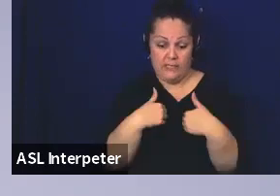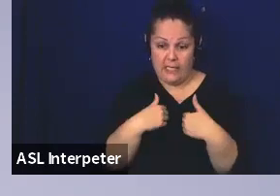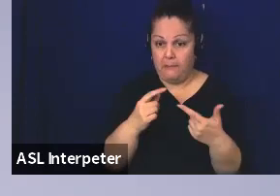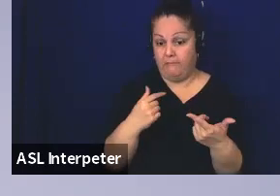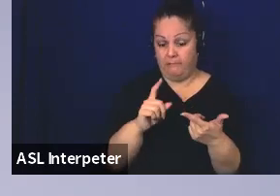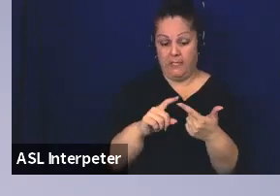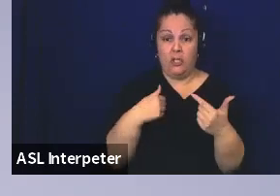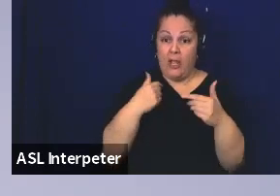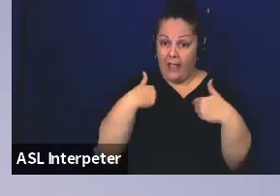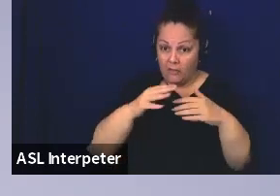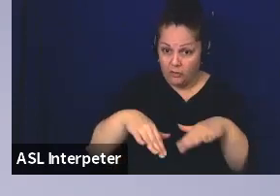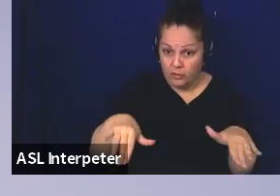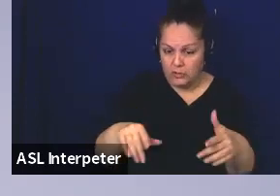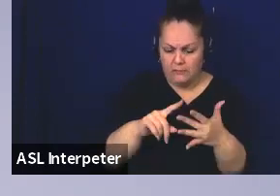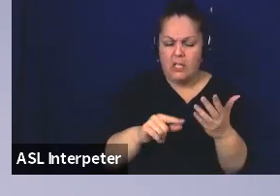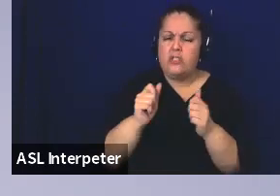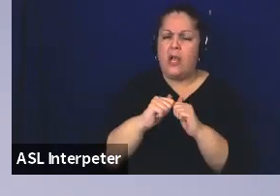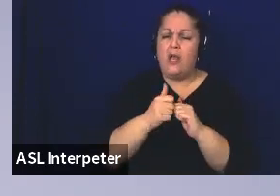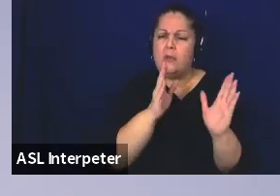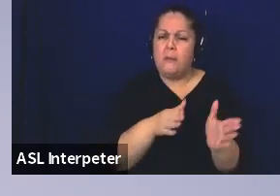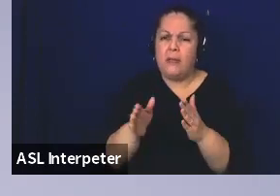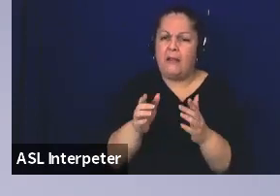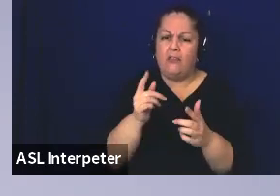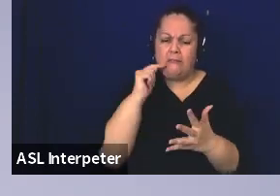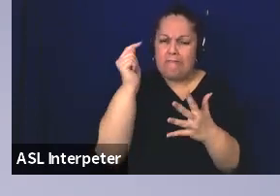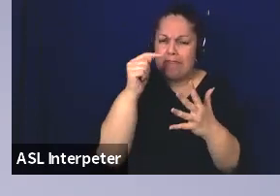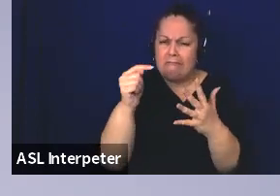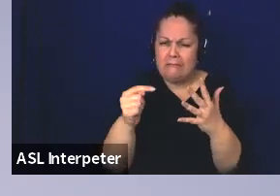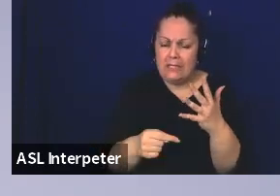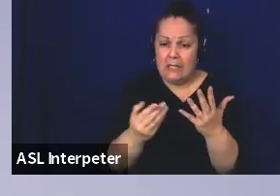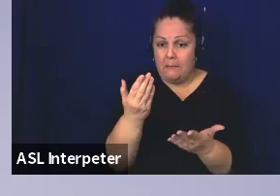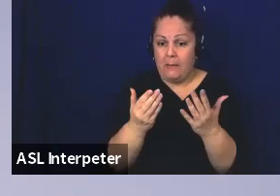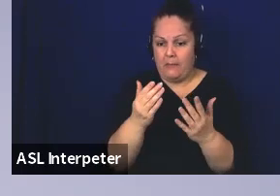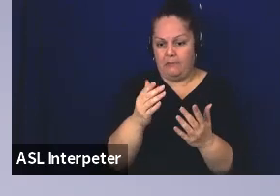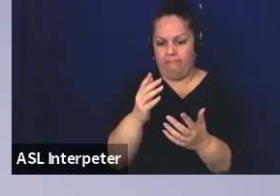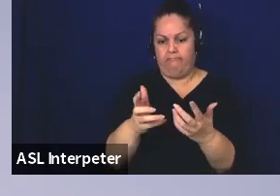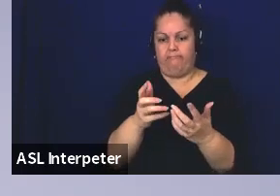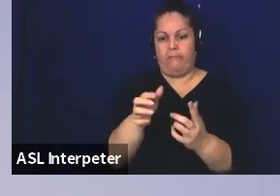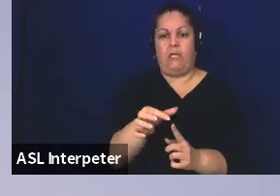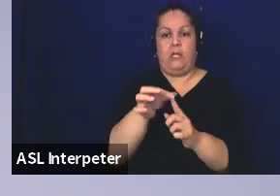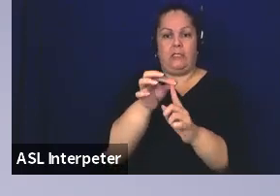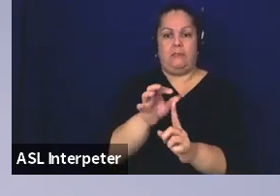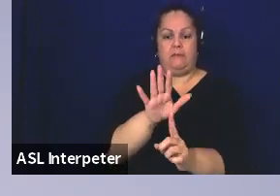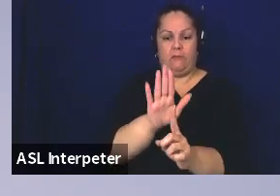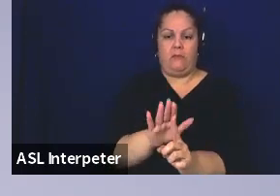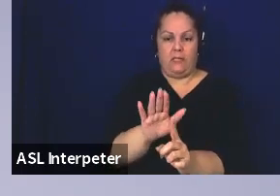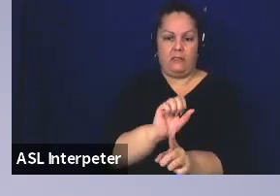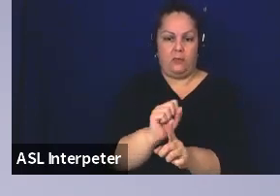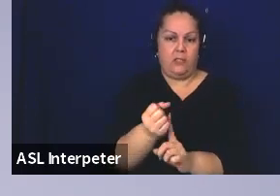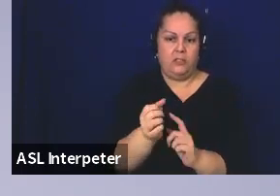are we planning for all of these different nuances that might be very unique to their situation?